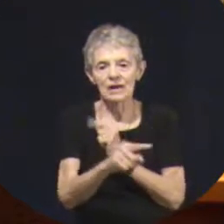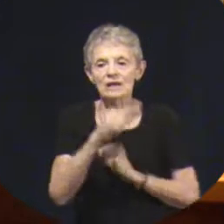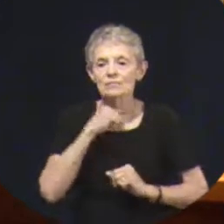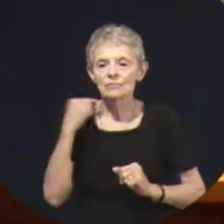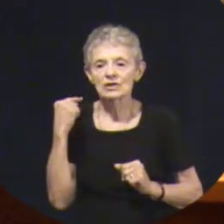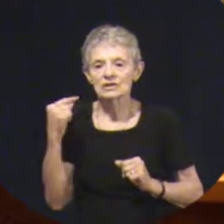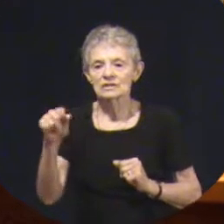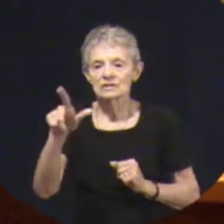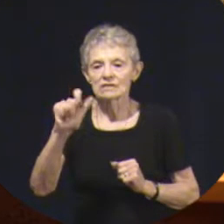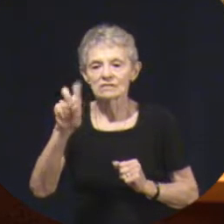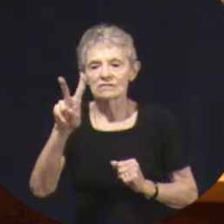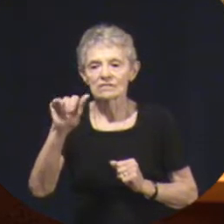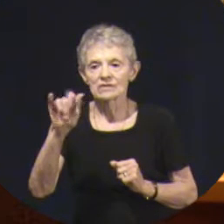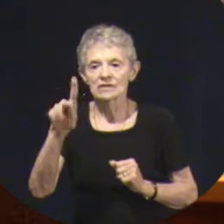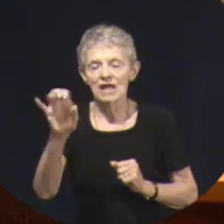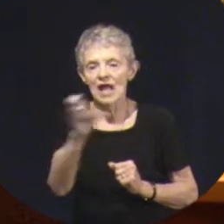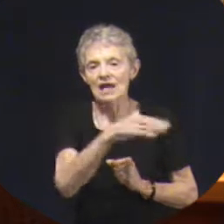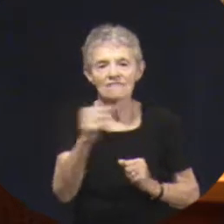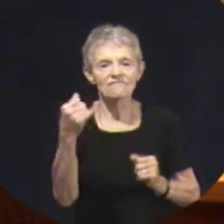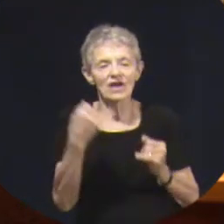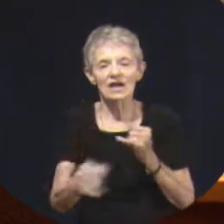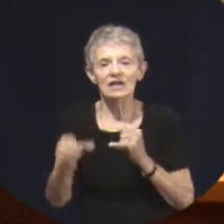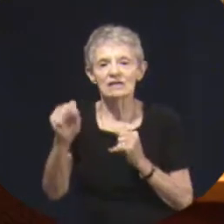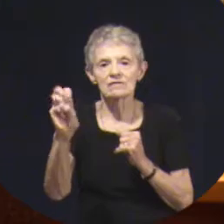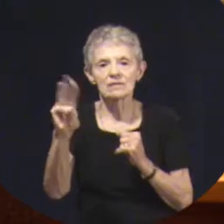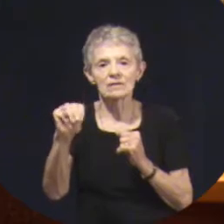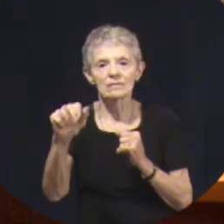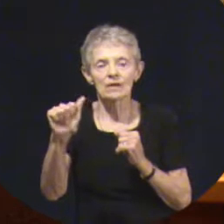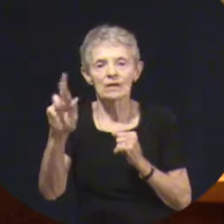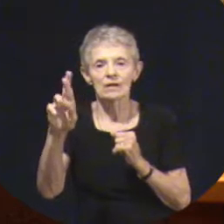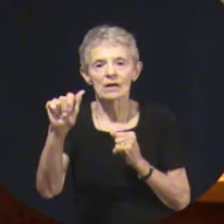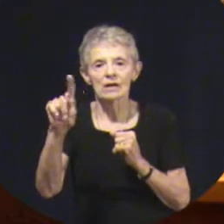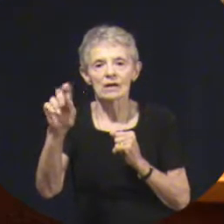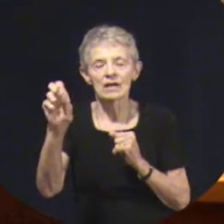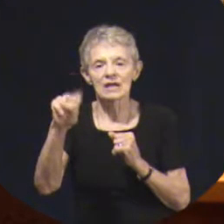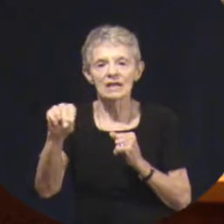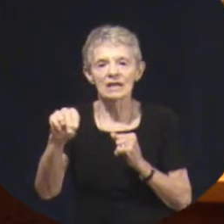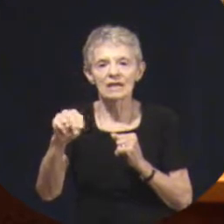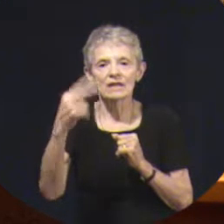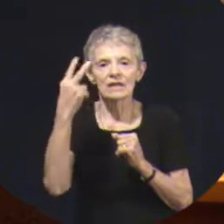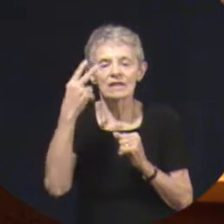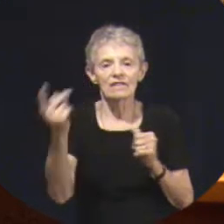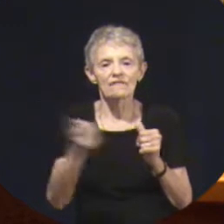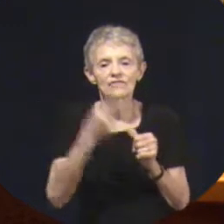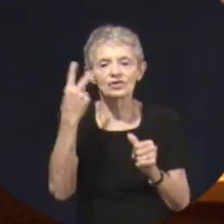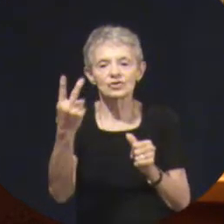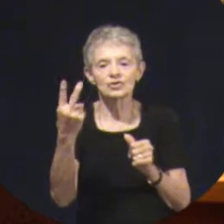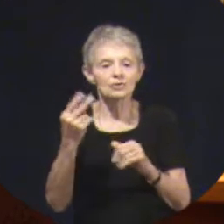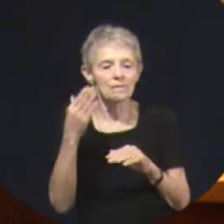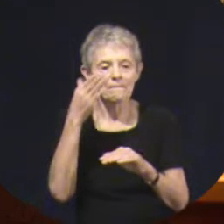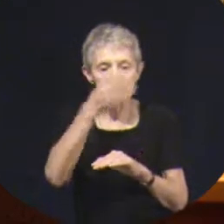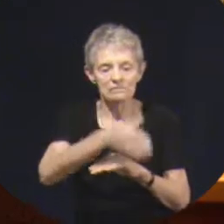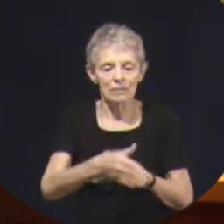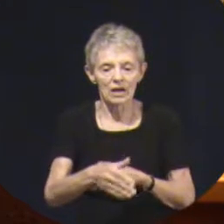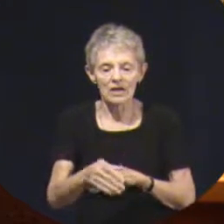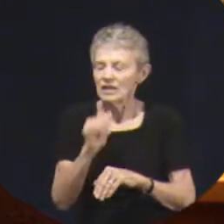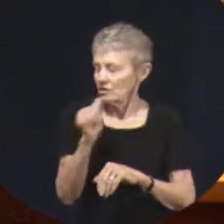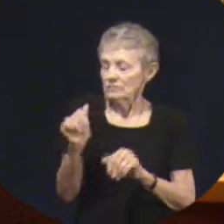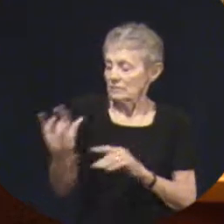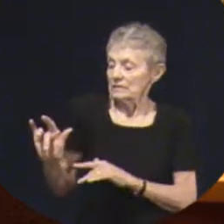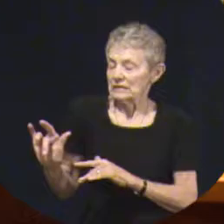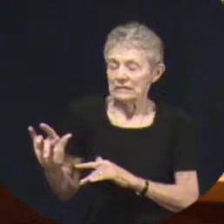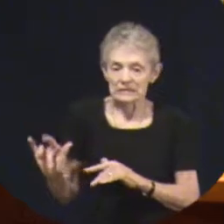a Levite, and finally a Samaritan. The priest and the Levite pass by on the opposite side. They do not touch the man,